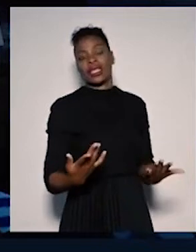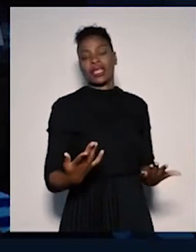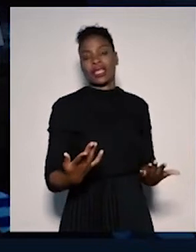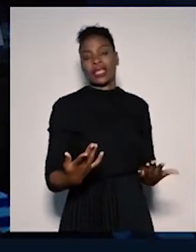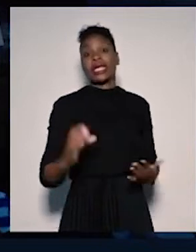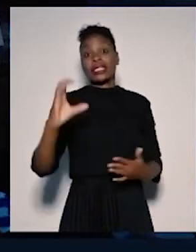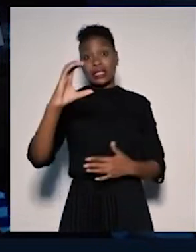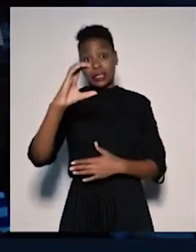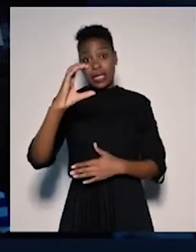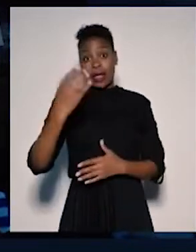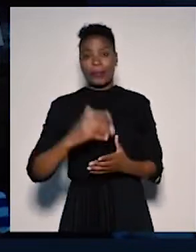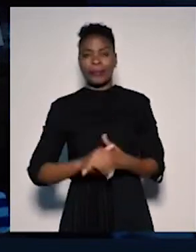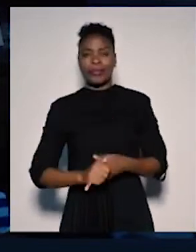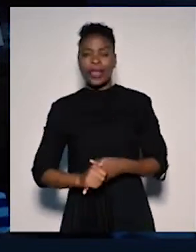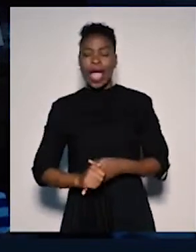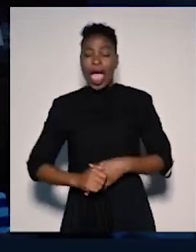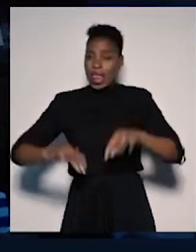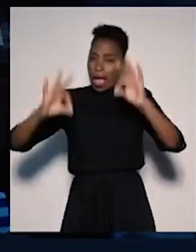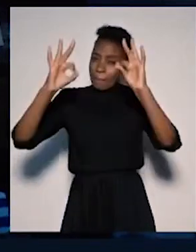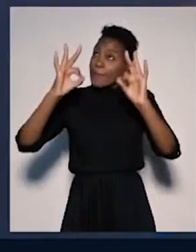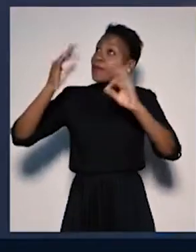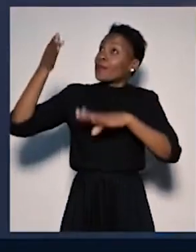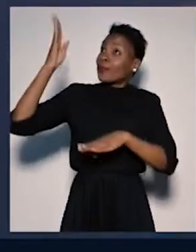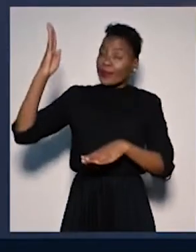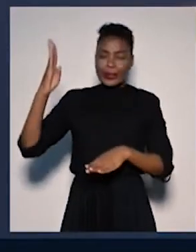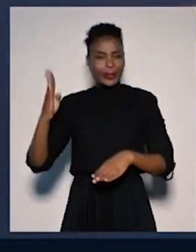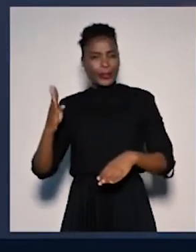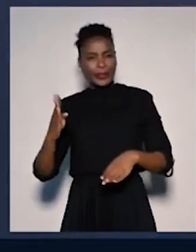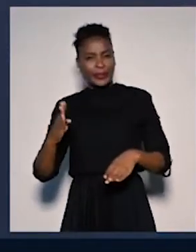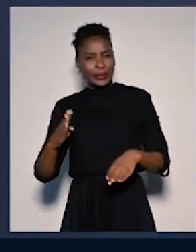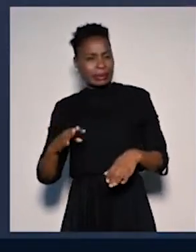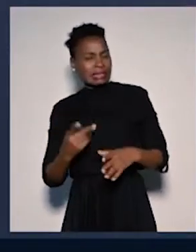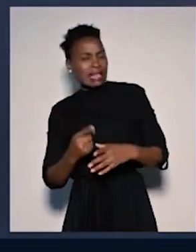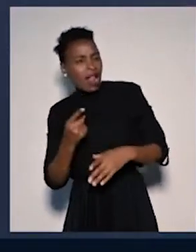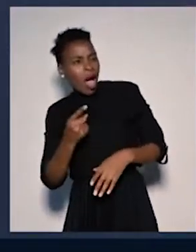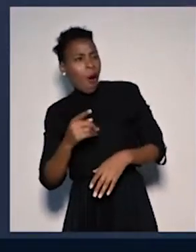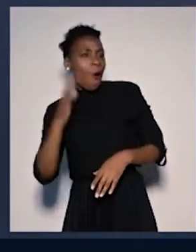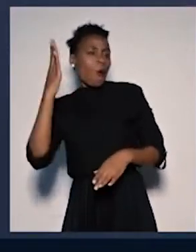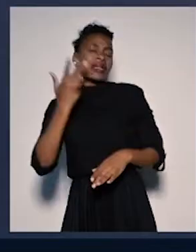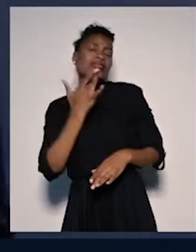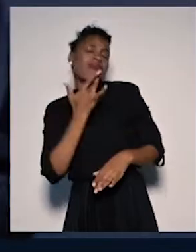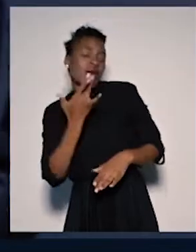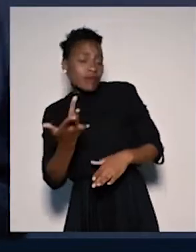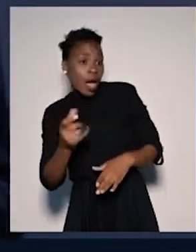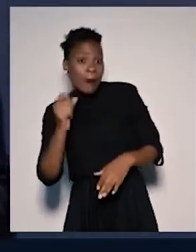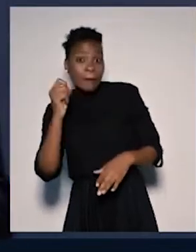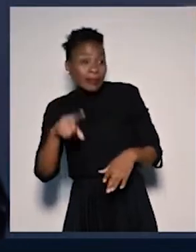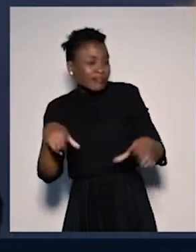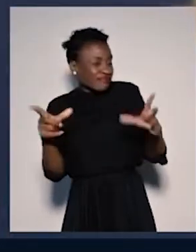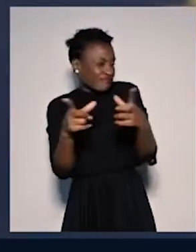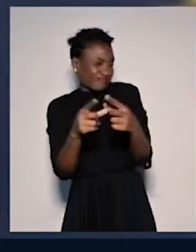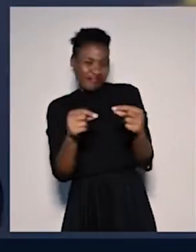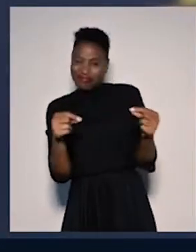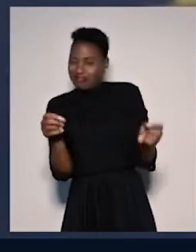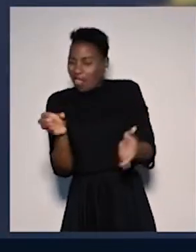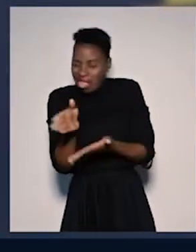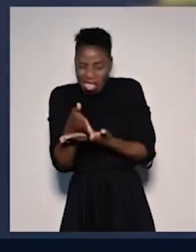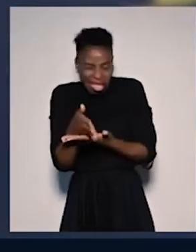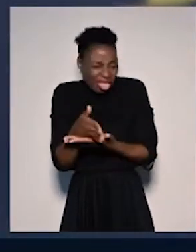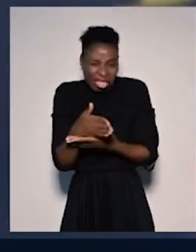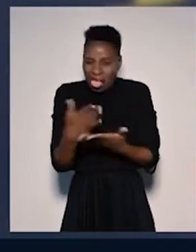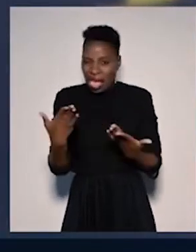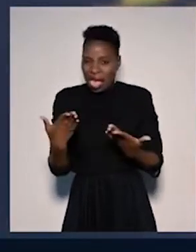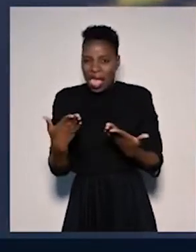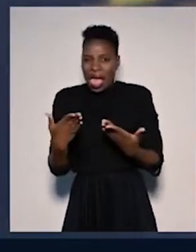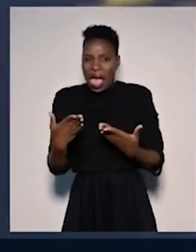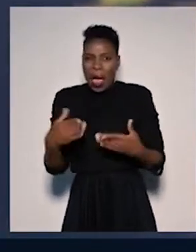C, in the imperfect will of God, you may seem to have God's favor, but you are incomplete in your service to the Lord, not fulfilling God's original purpose